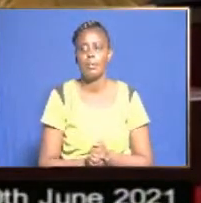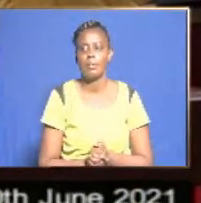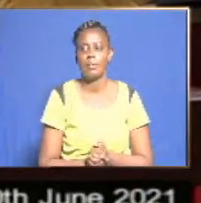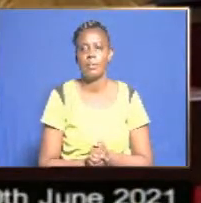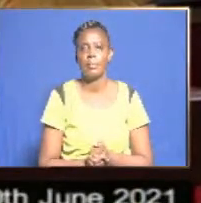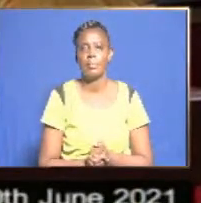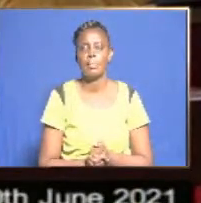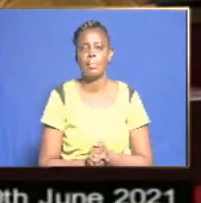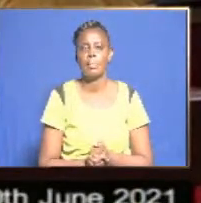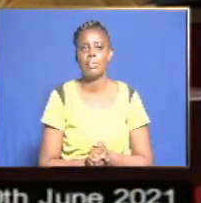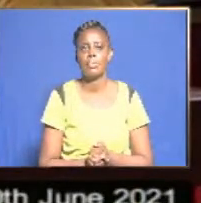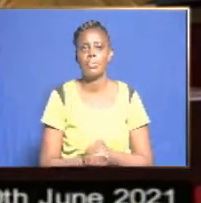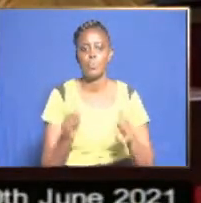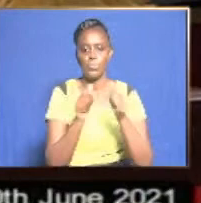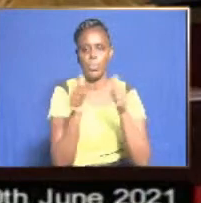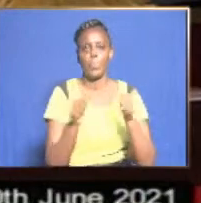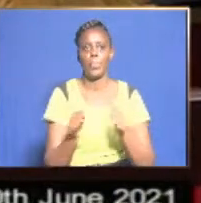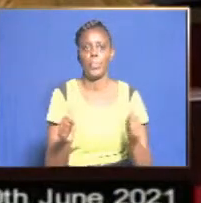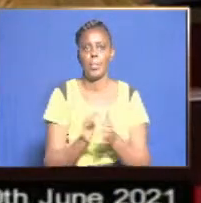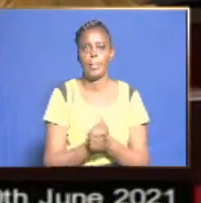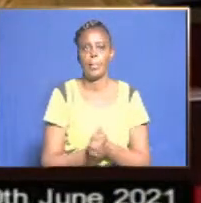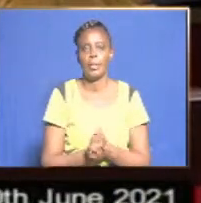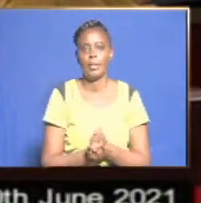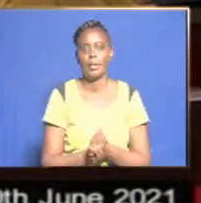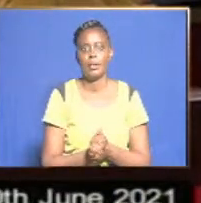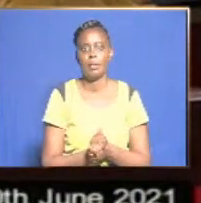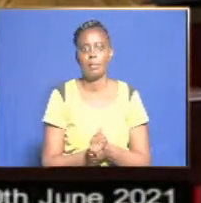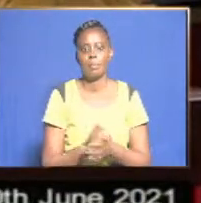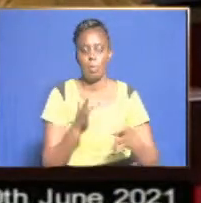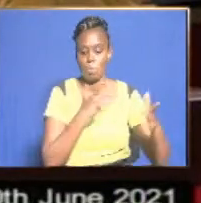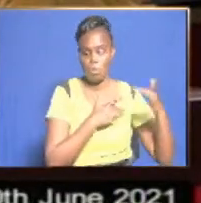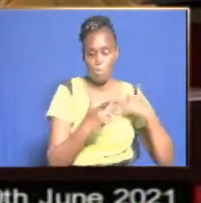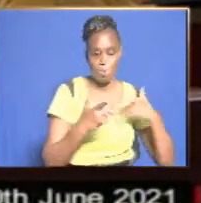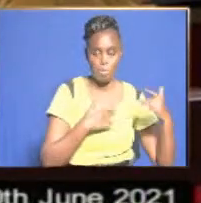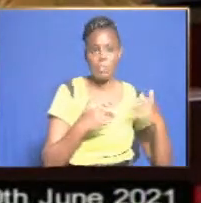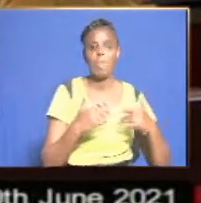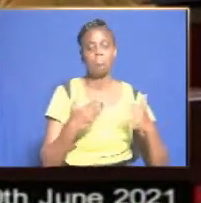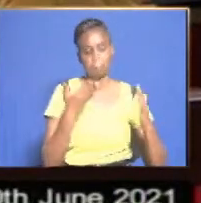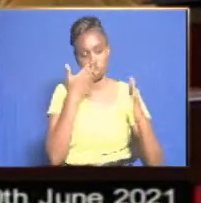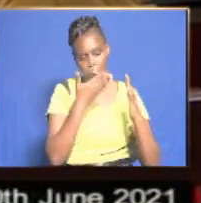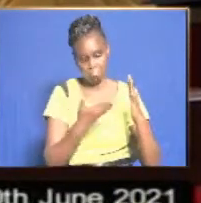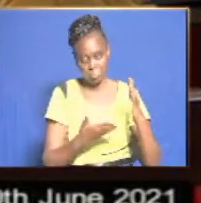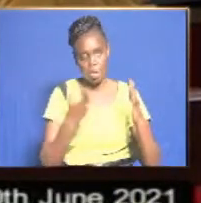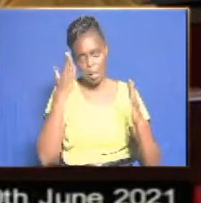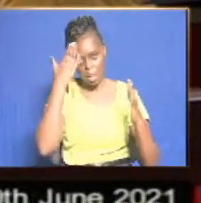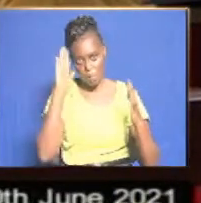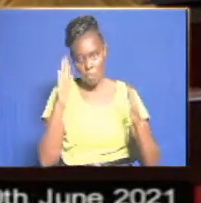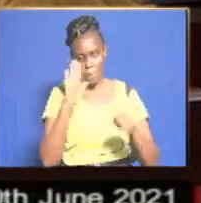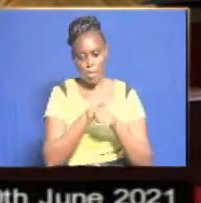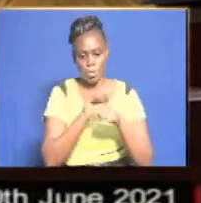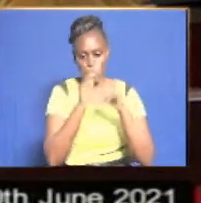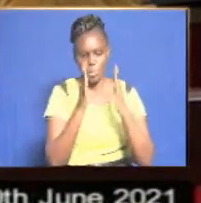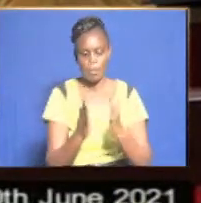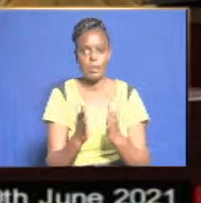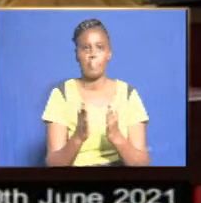Ah, okay. Very well. Your concerns are noted, and the leader majority will